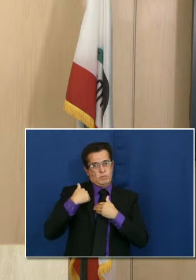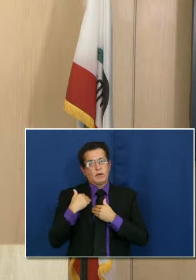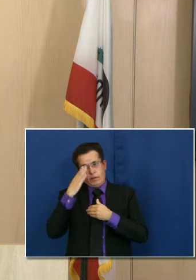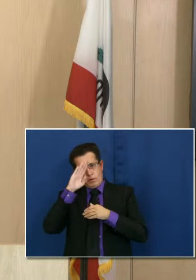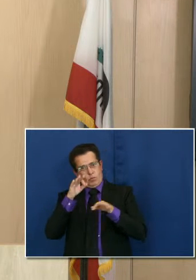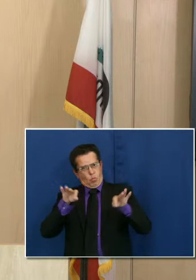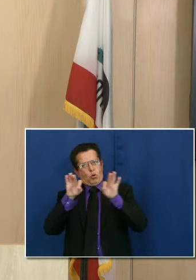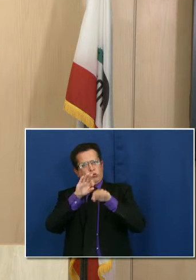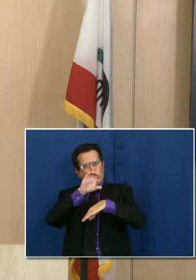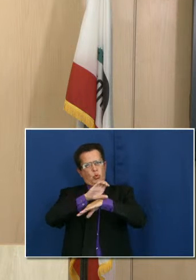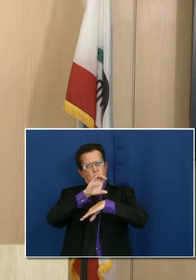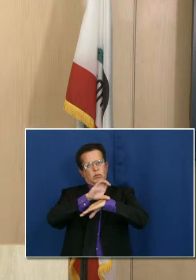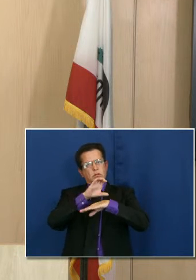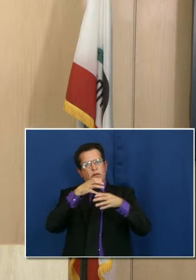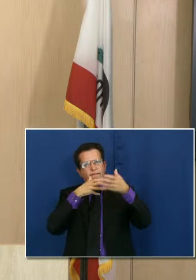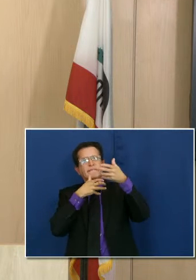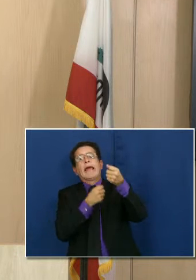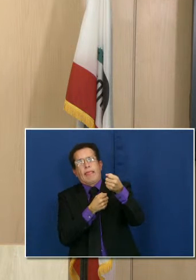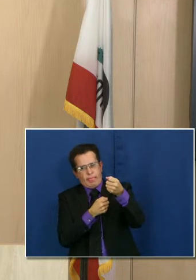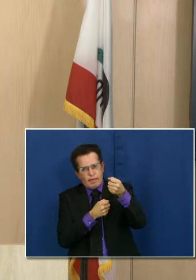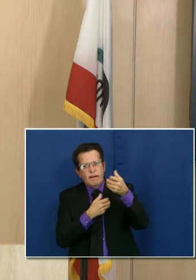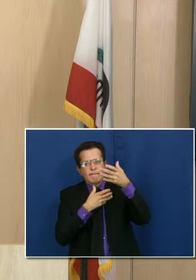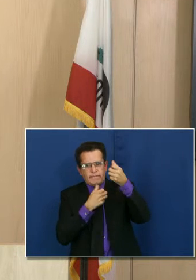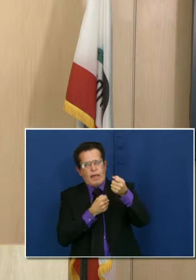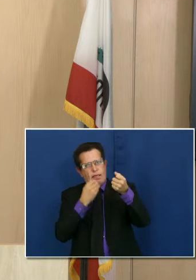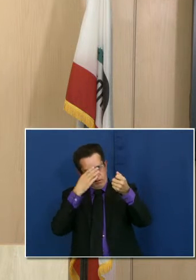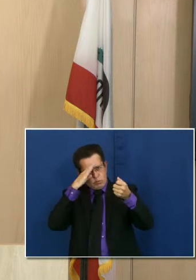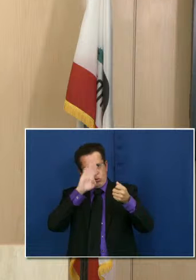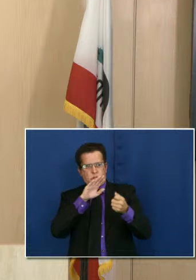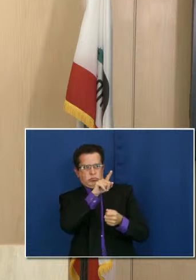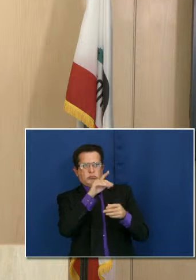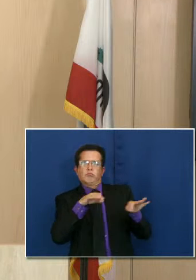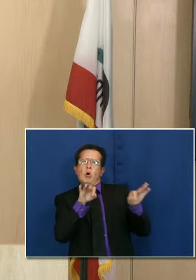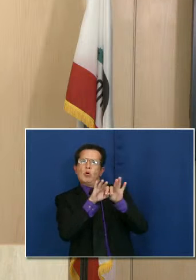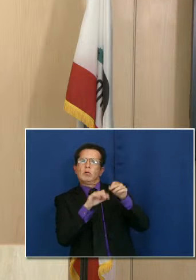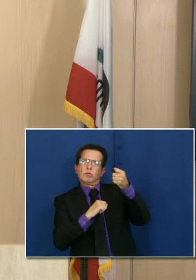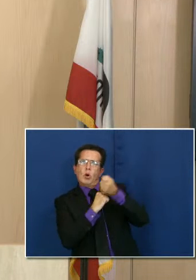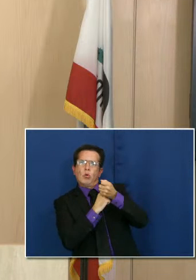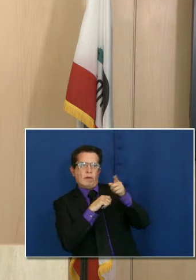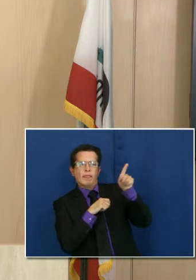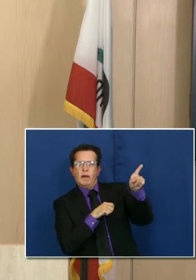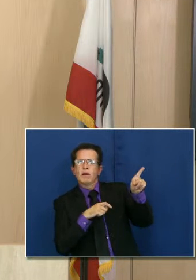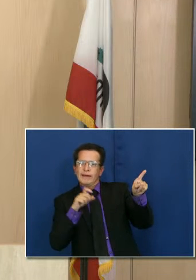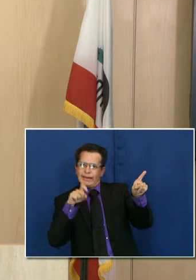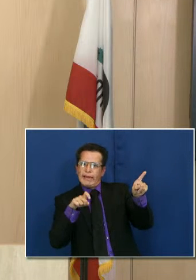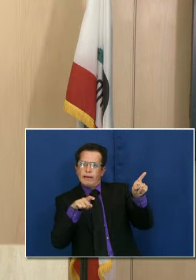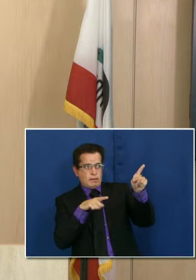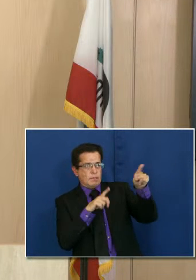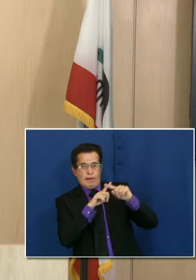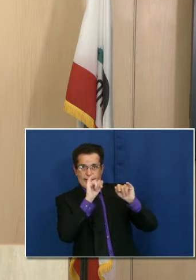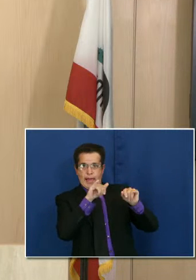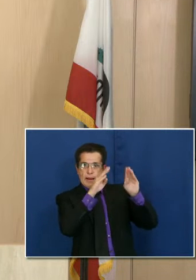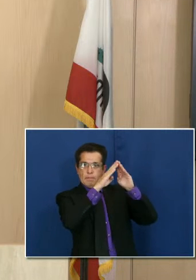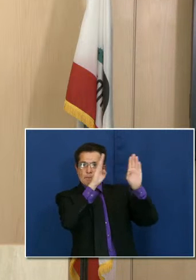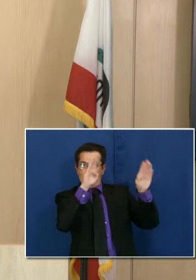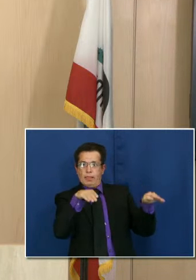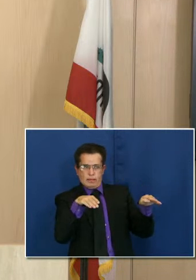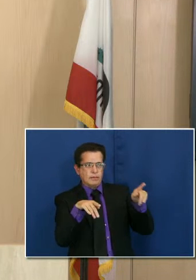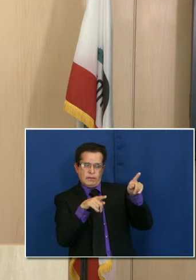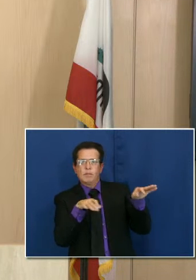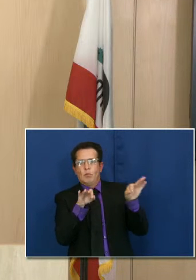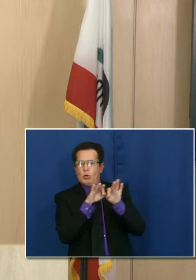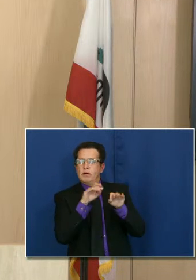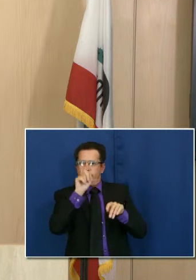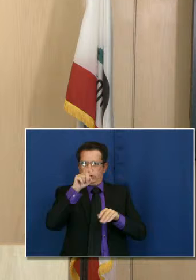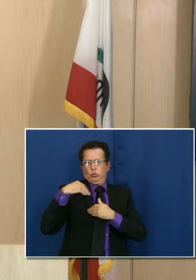and faith is a group of individuals of shared belief who might have a building, but that building does not constitute the faith. There